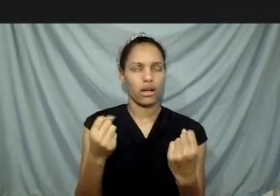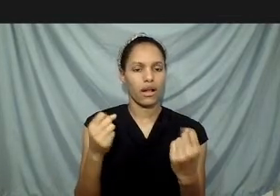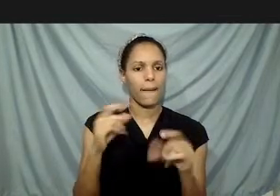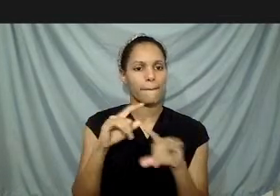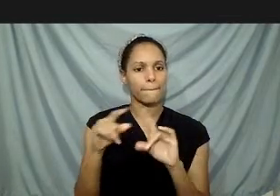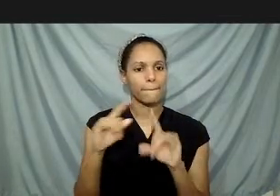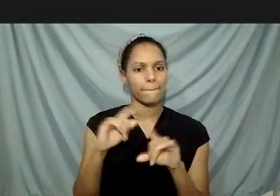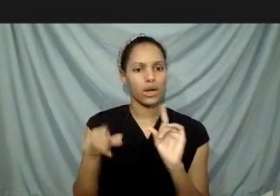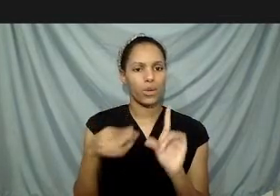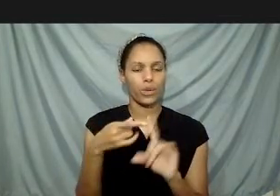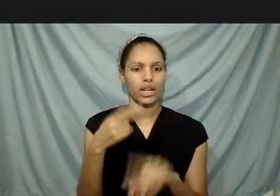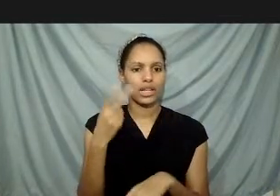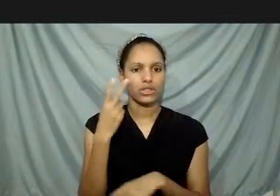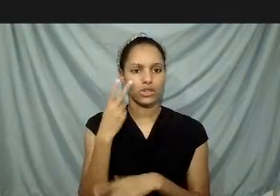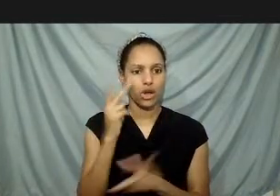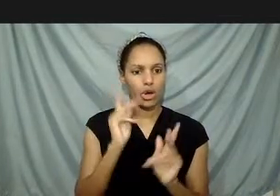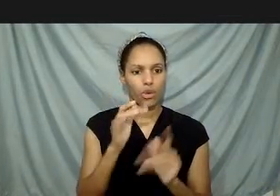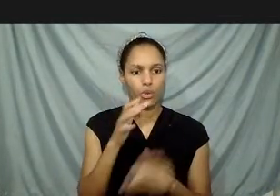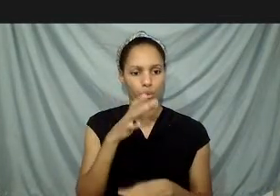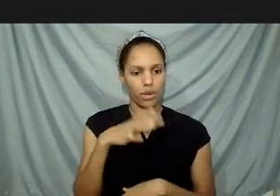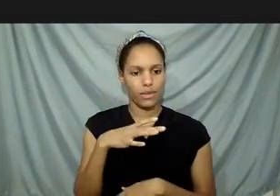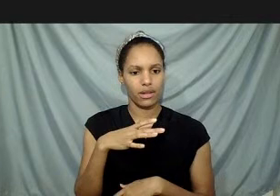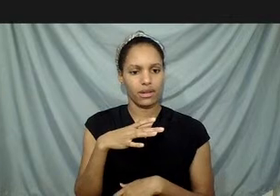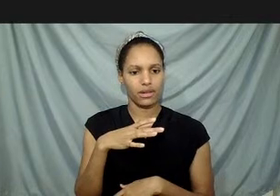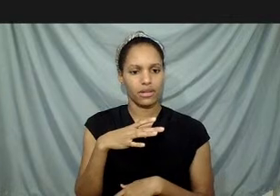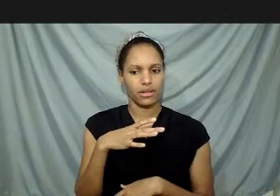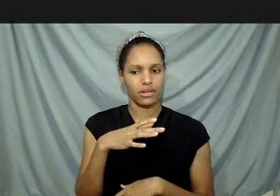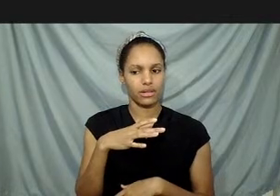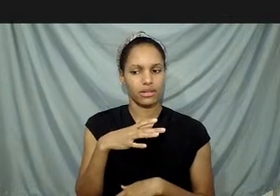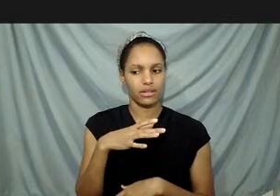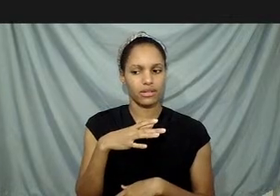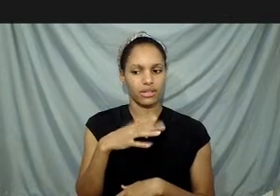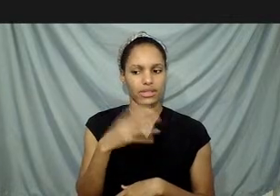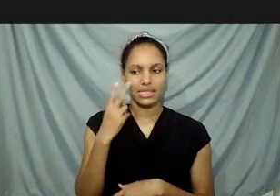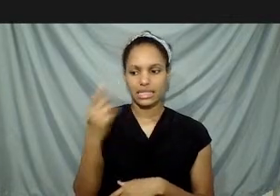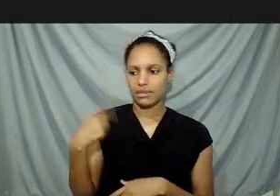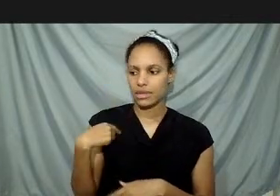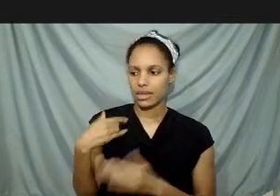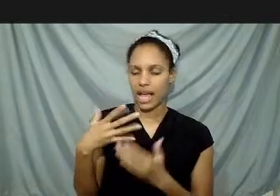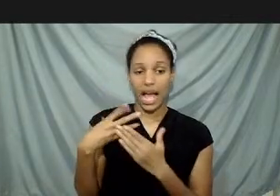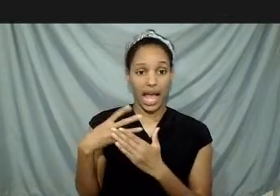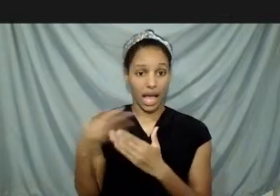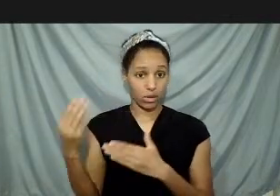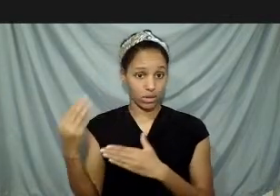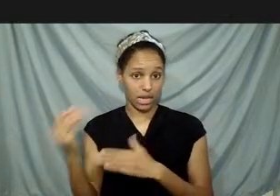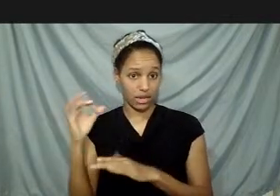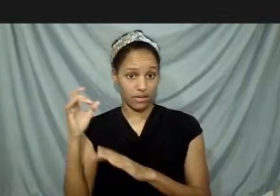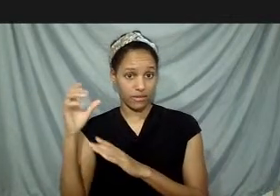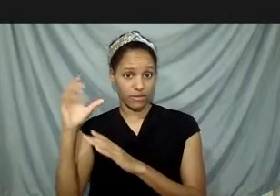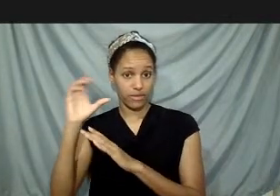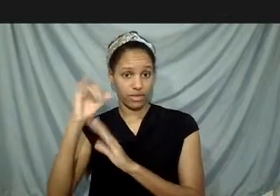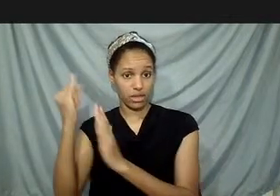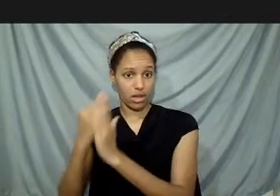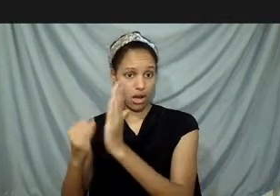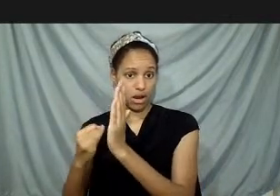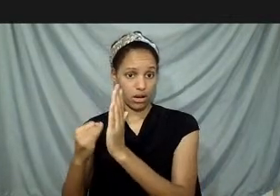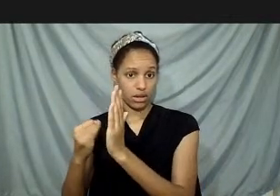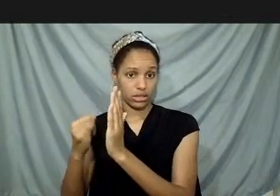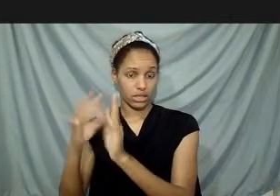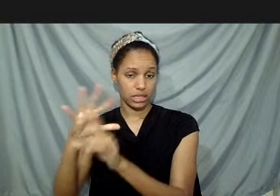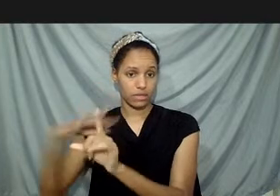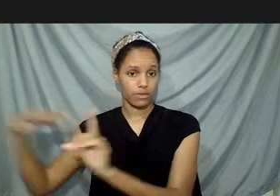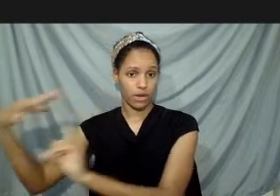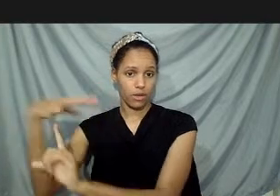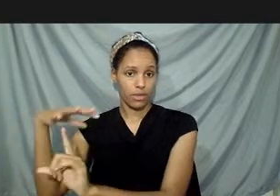I saw that they felt diminished by me as soon as I walked in the room, you know? And so I had to begin